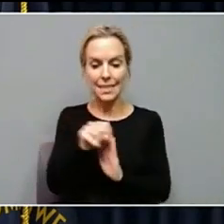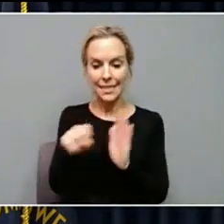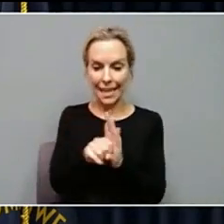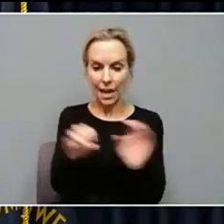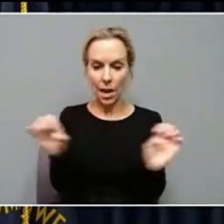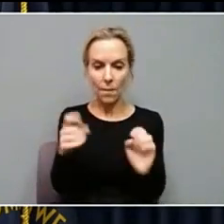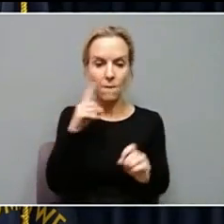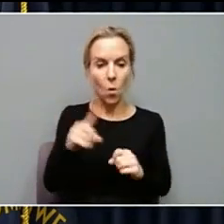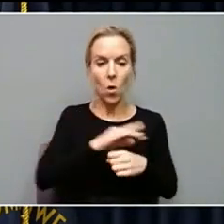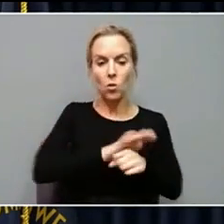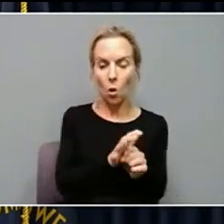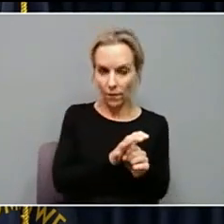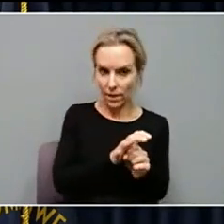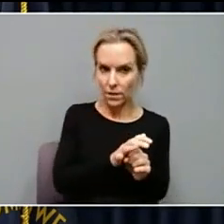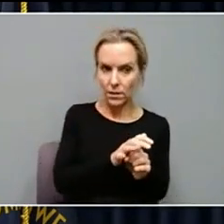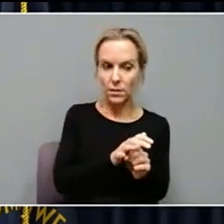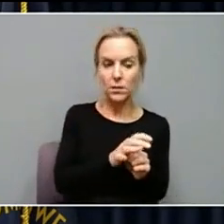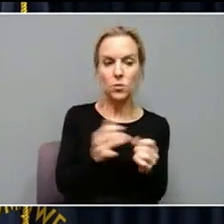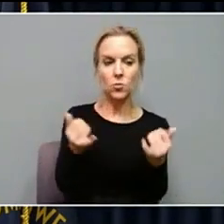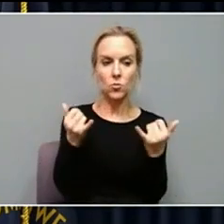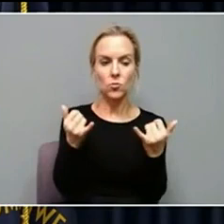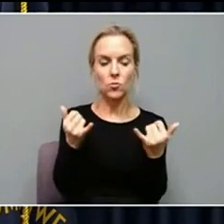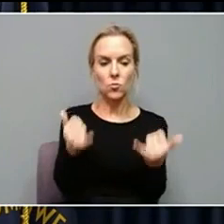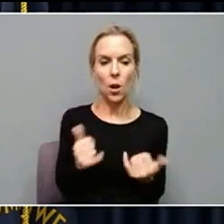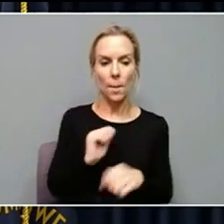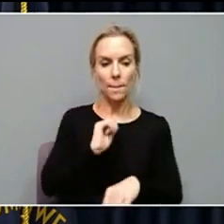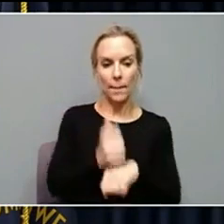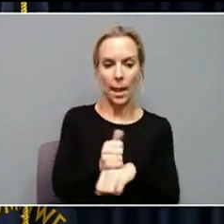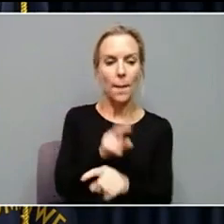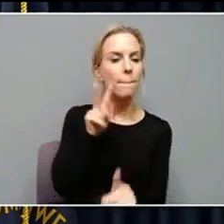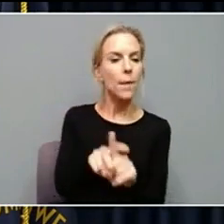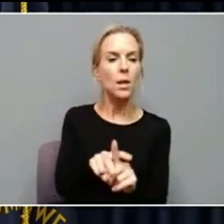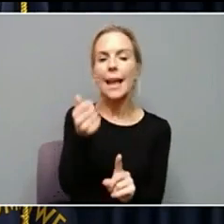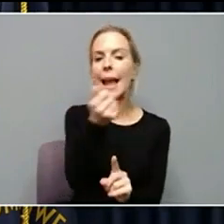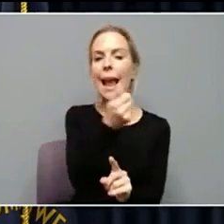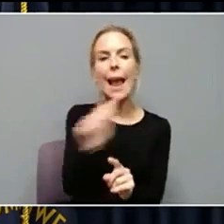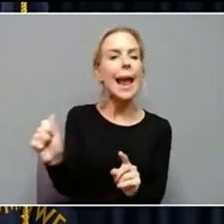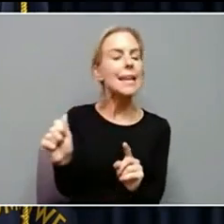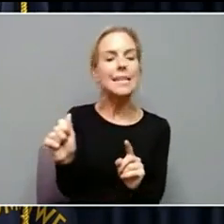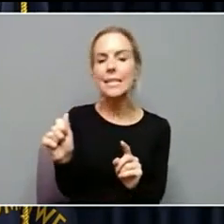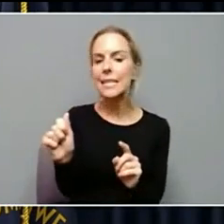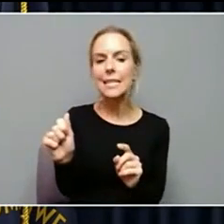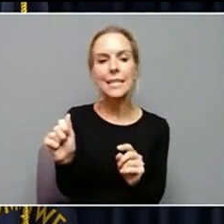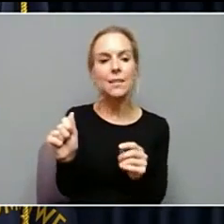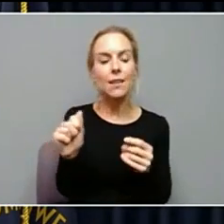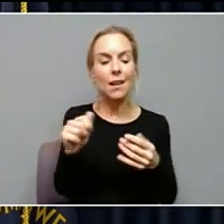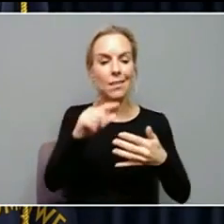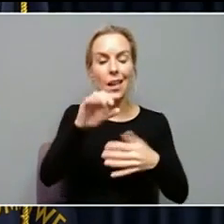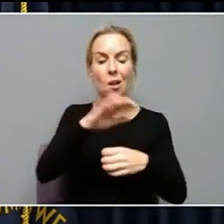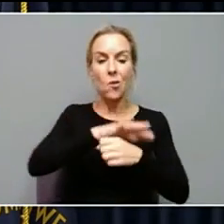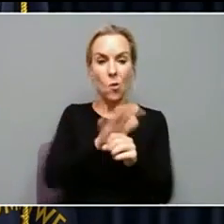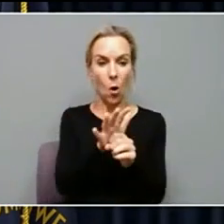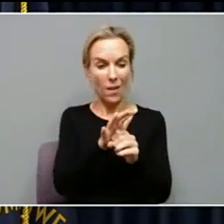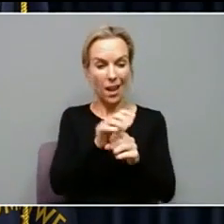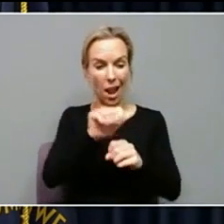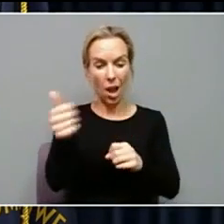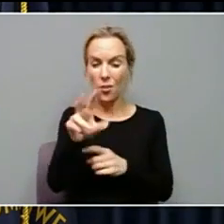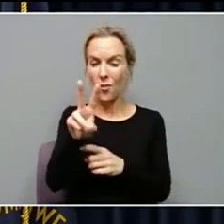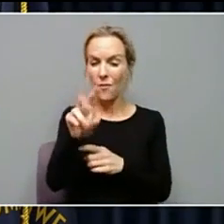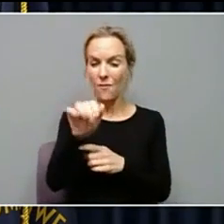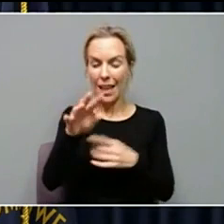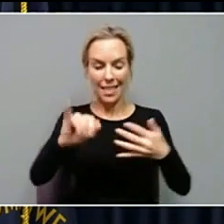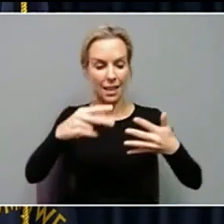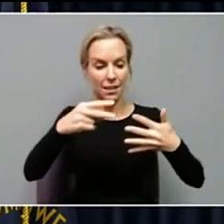COVID that's currently in place applies to any variant that comes thereafter. And that has already been in place more